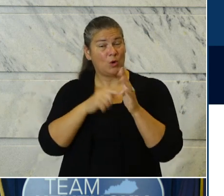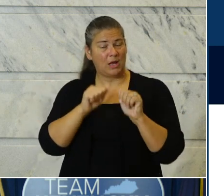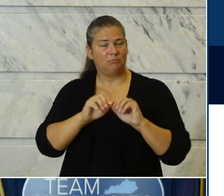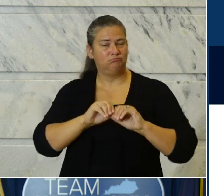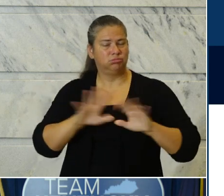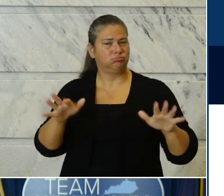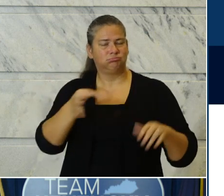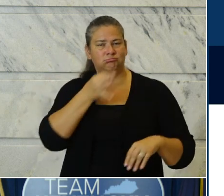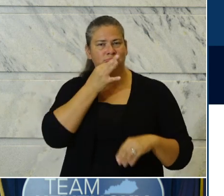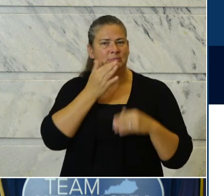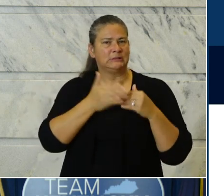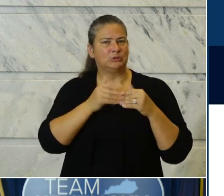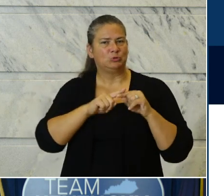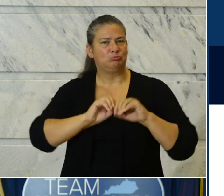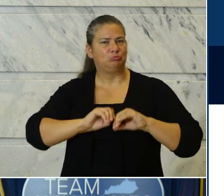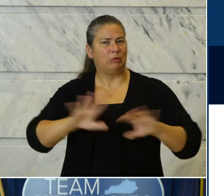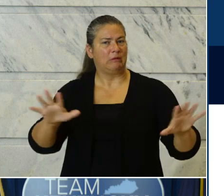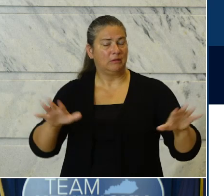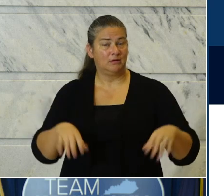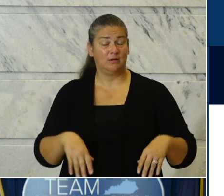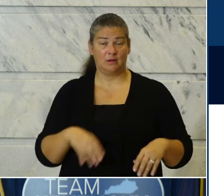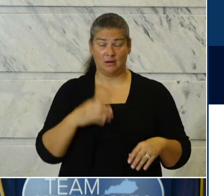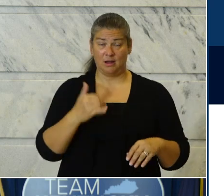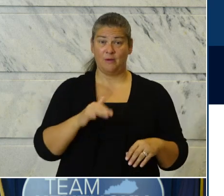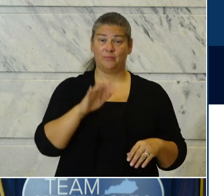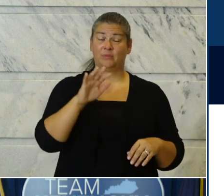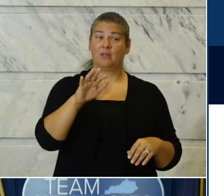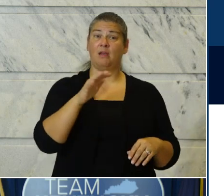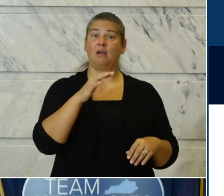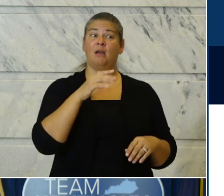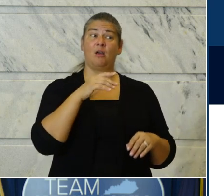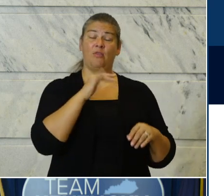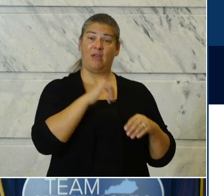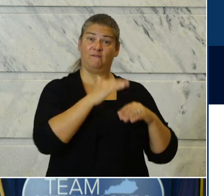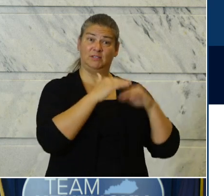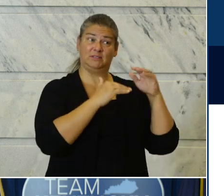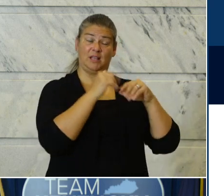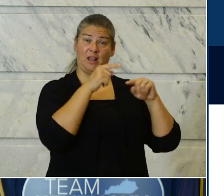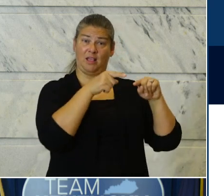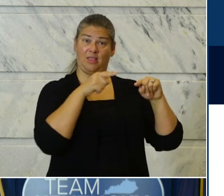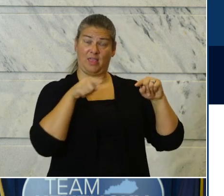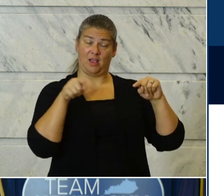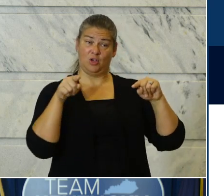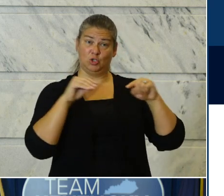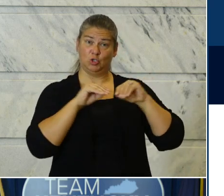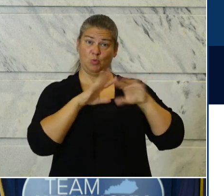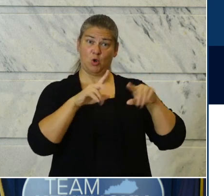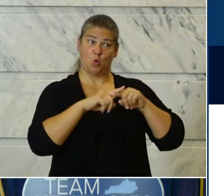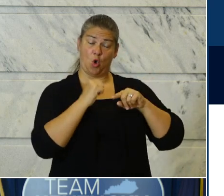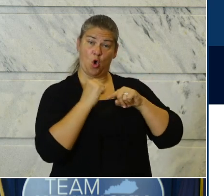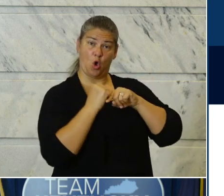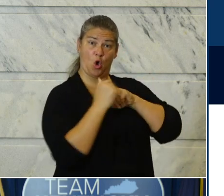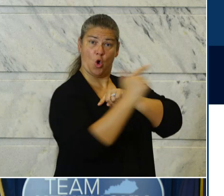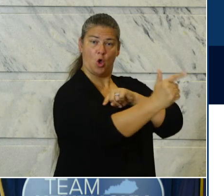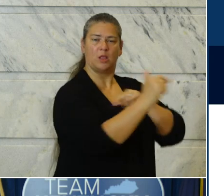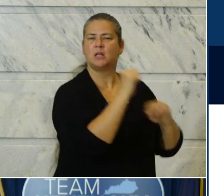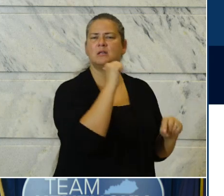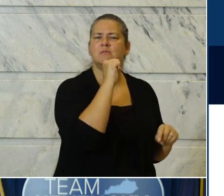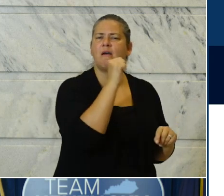spread. Now, it didn't spread to all of them through the facility, but these are then people coming into the facility. And so I'm hearing